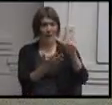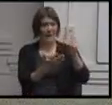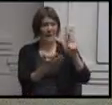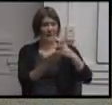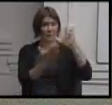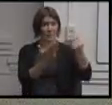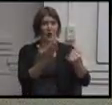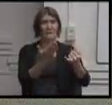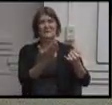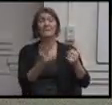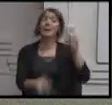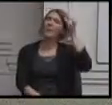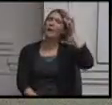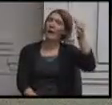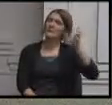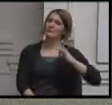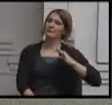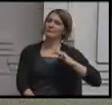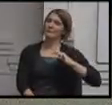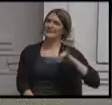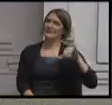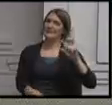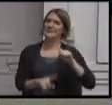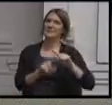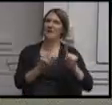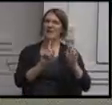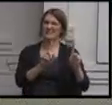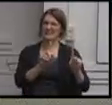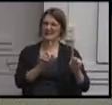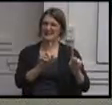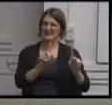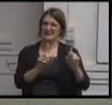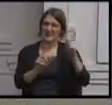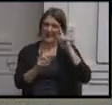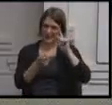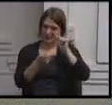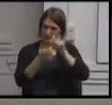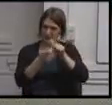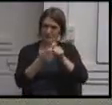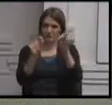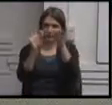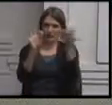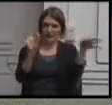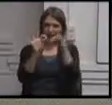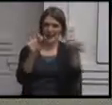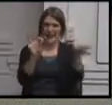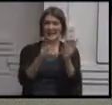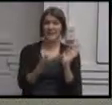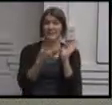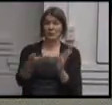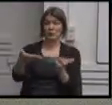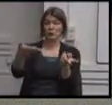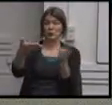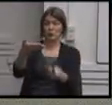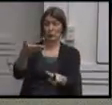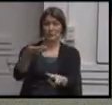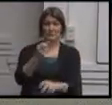I think it's a good concept. It might be worth thinking through and bring something back in 2 weeks and